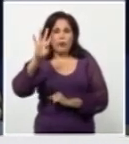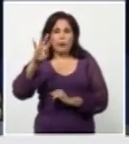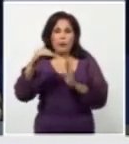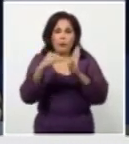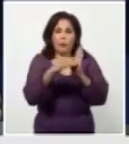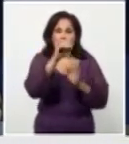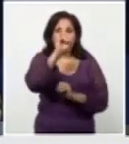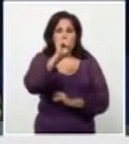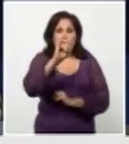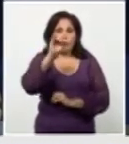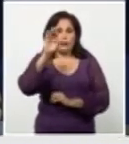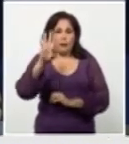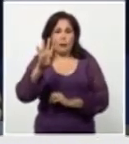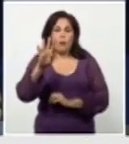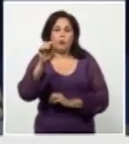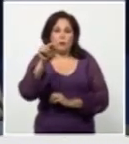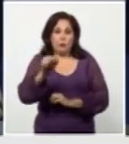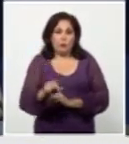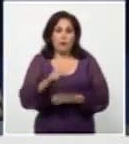the alarming total of